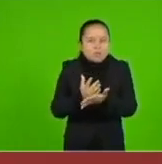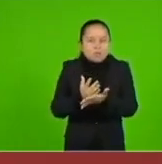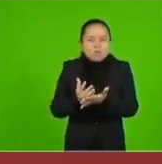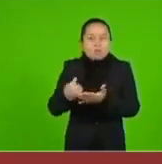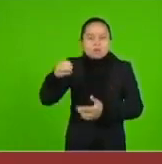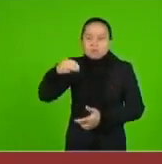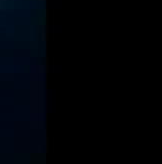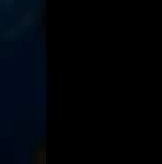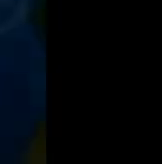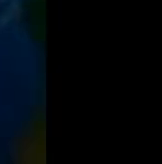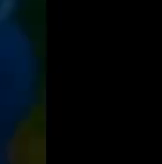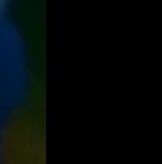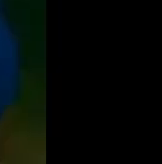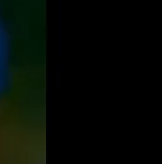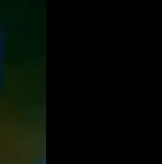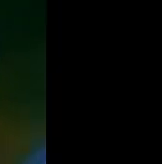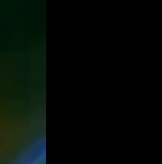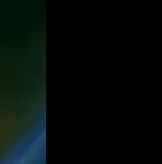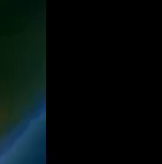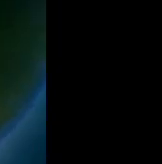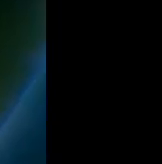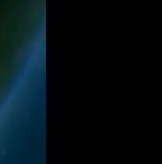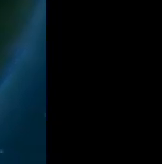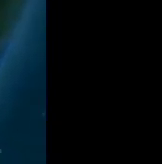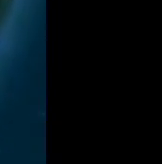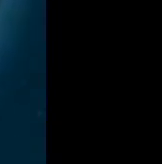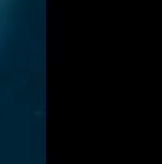take place the second part of this event.